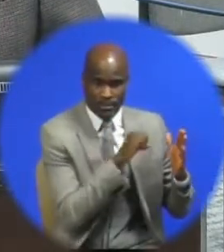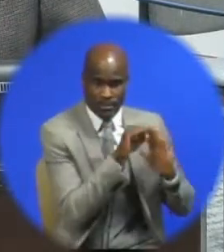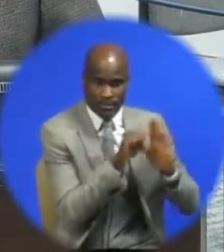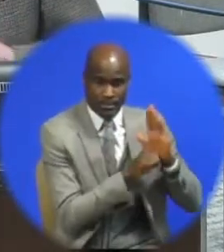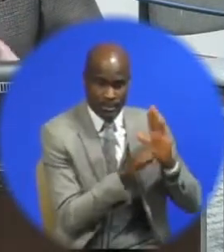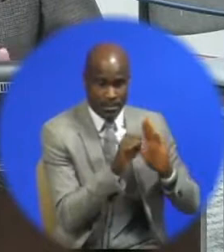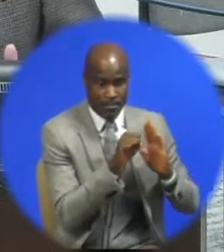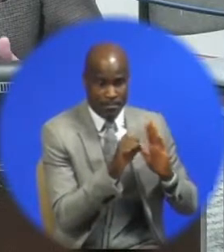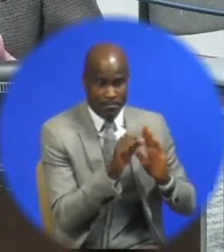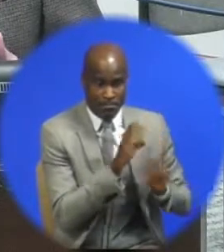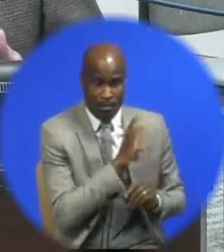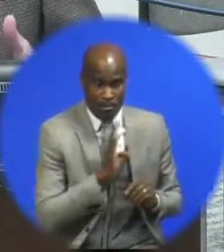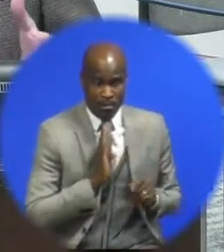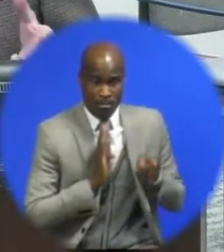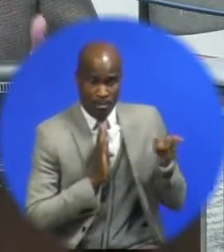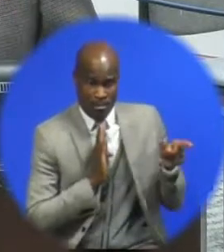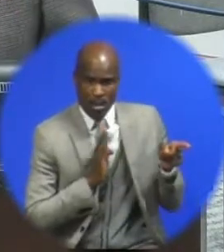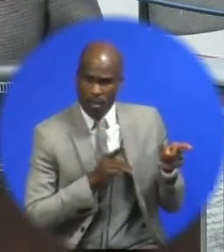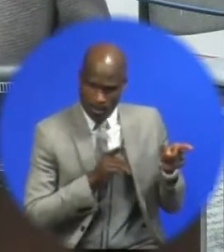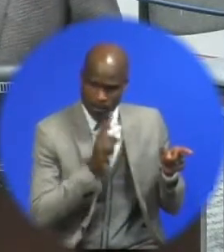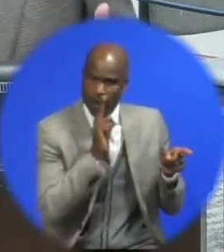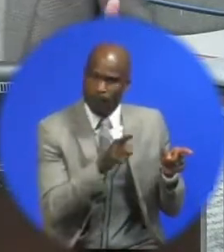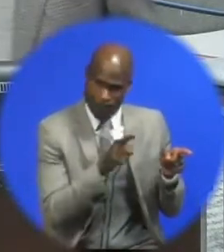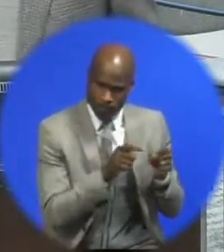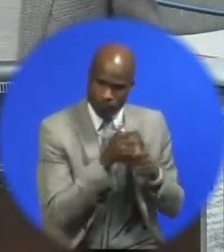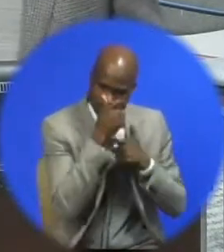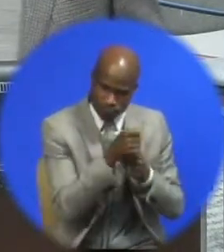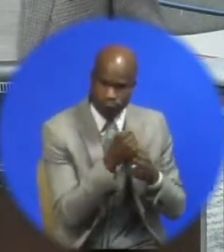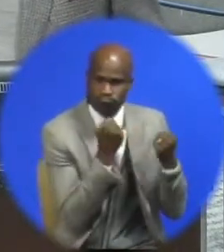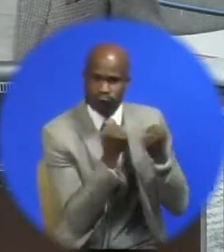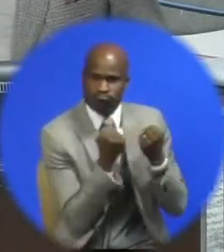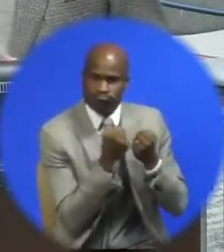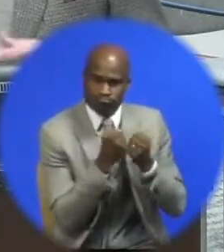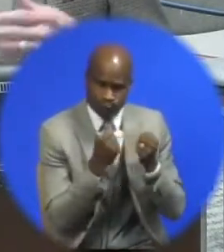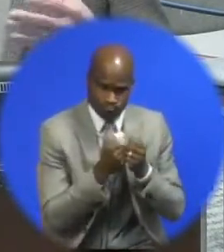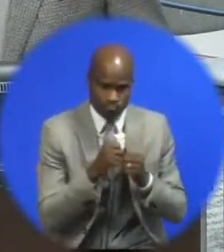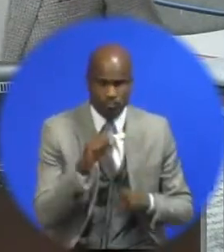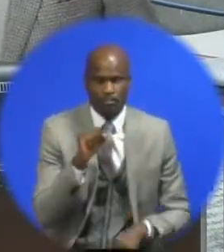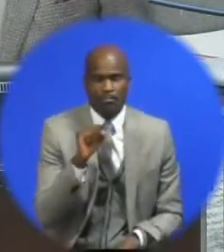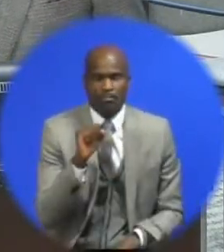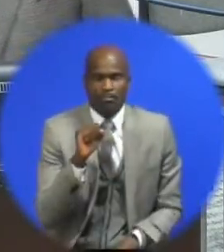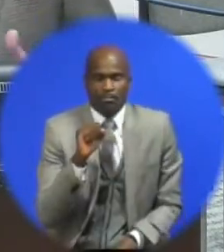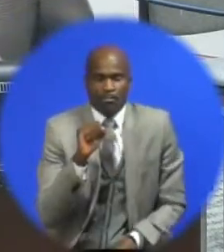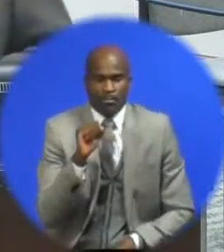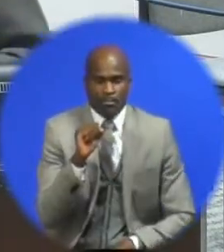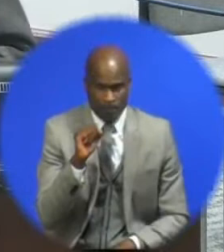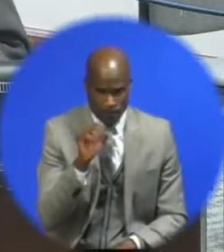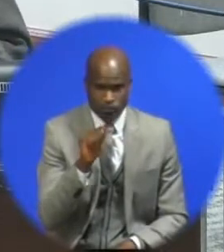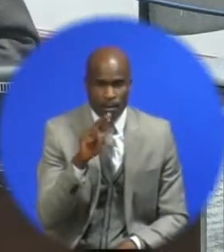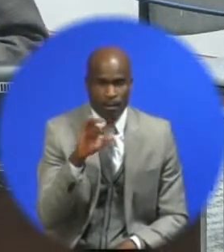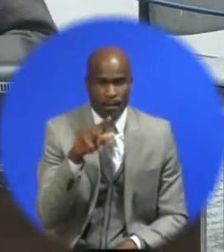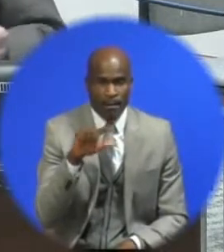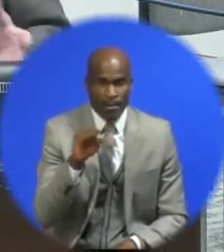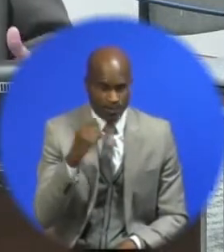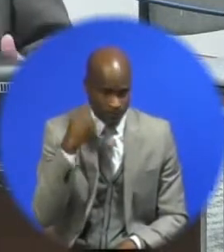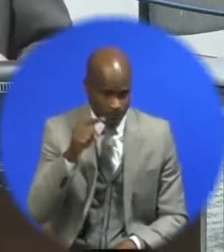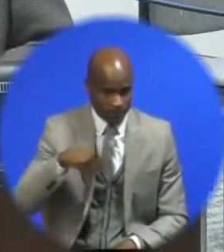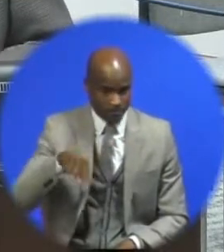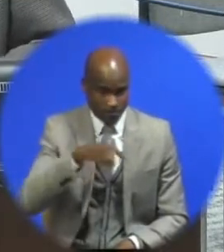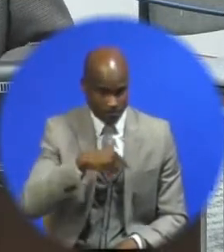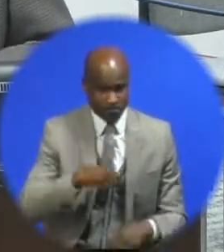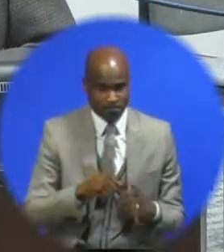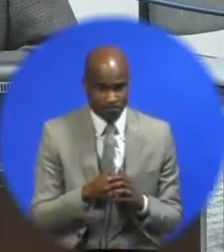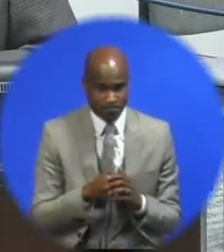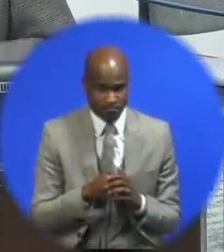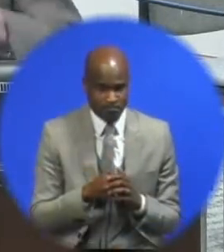trails. They're getting back into the business now of funding projects. There's one in McDowell that is going to be back